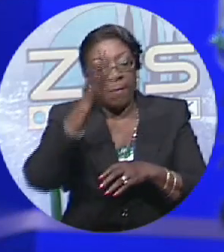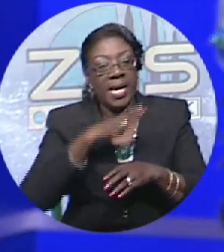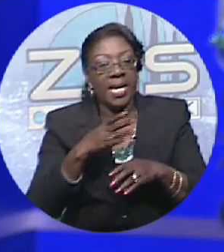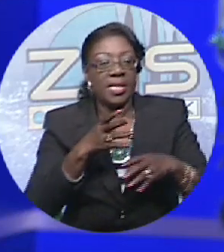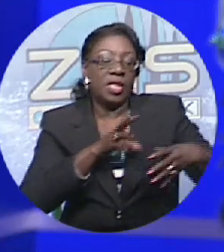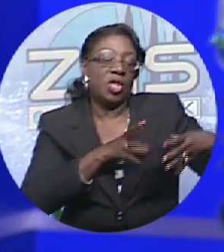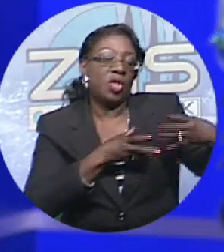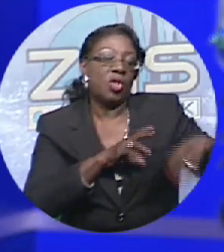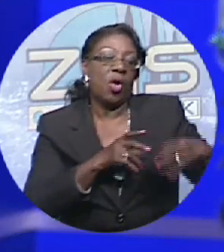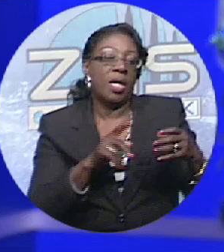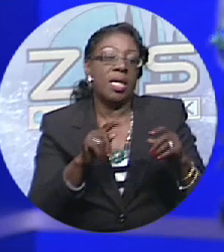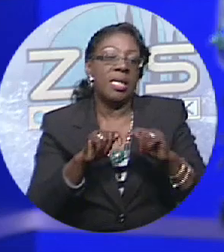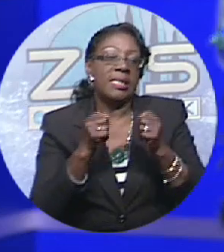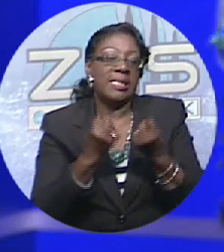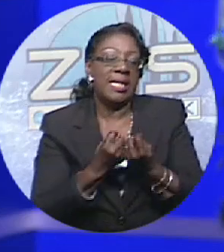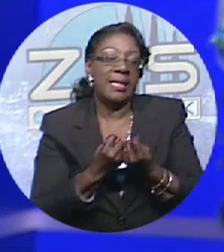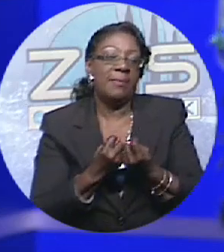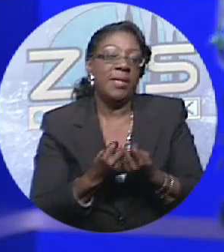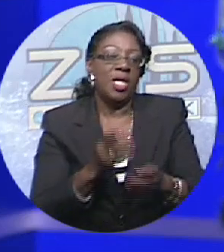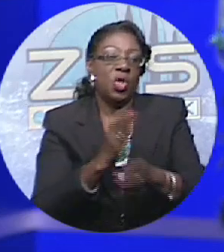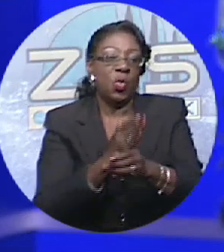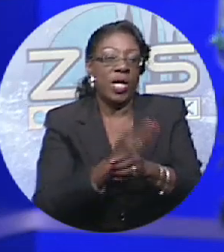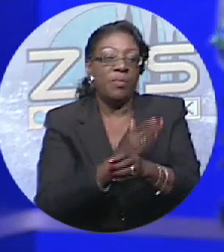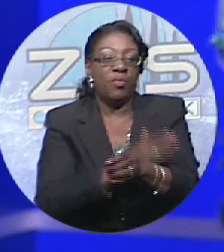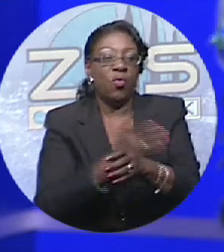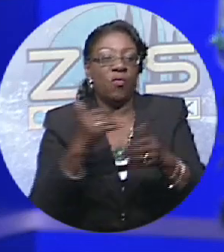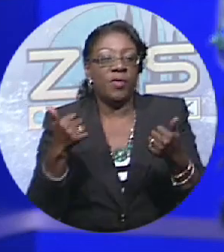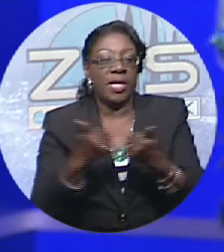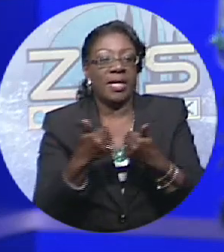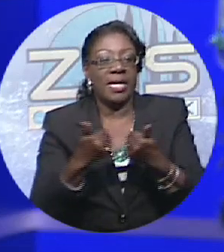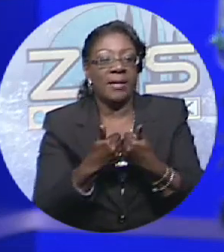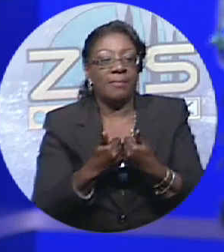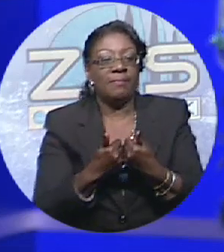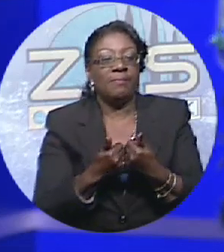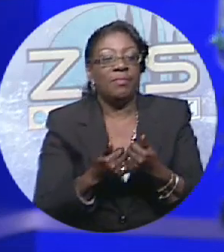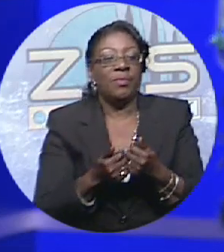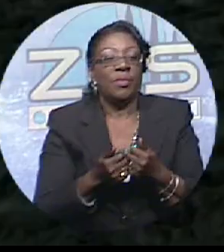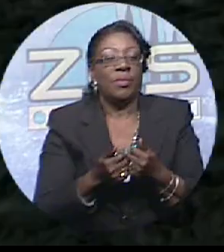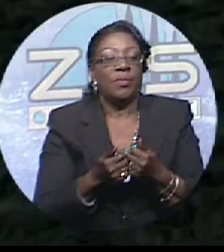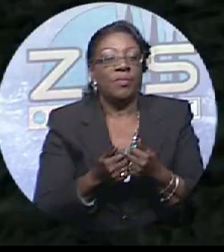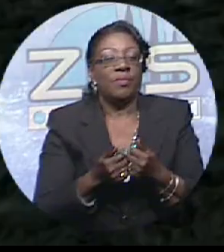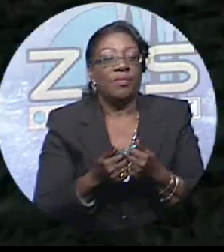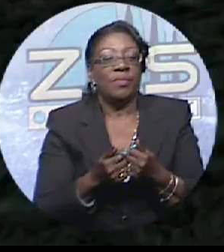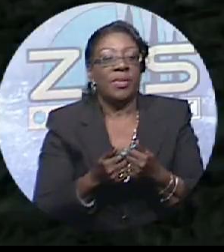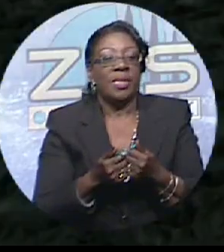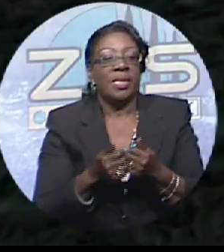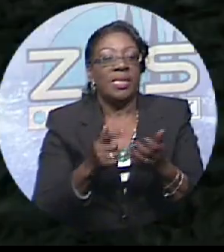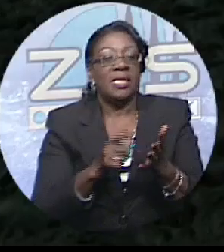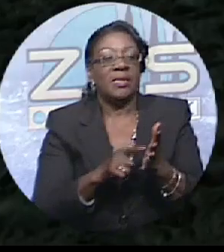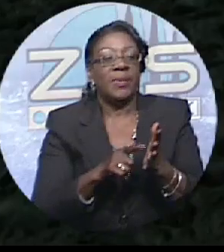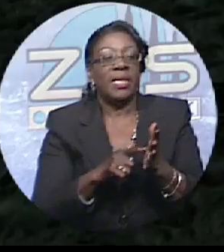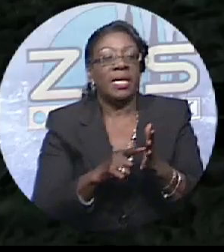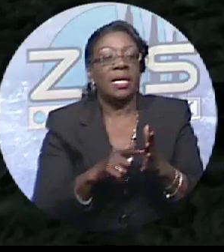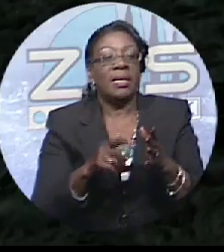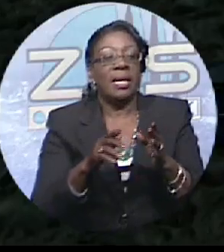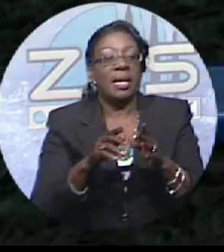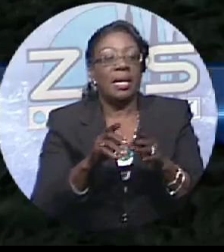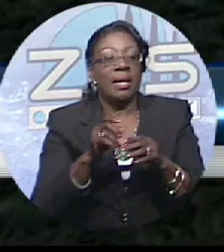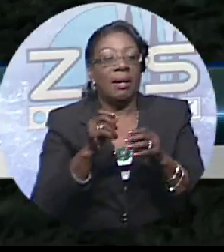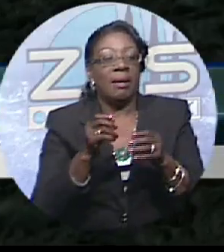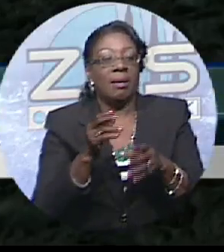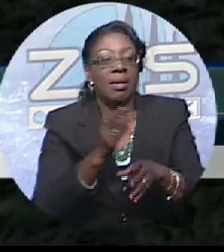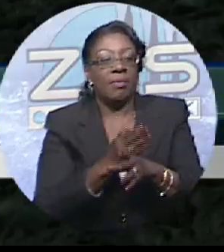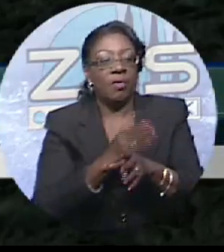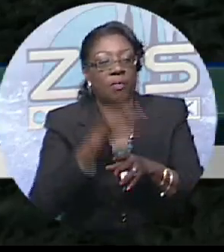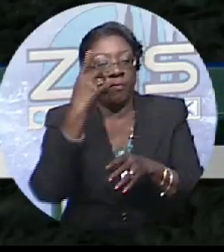game. One player in particular who is liking the training is Kyle Williams. It's been kind of eye-opening, playing consistently